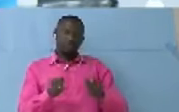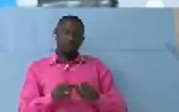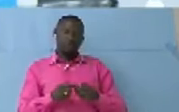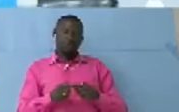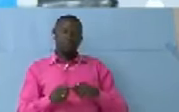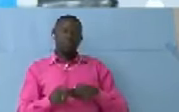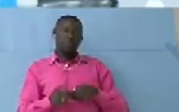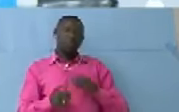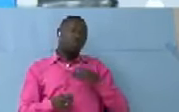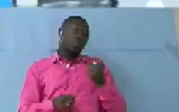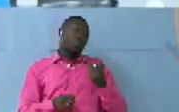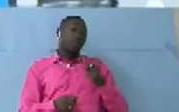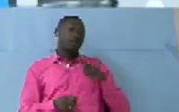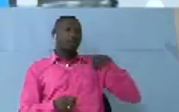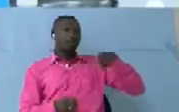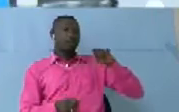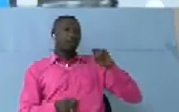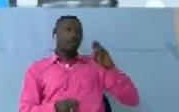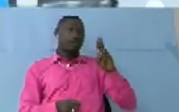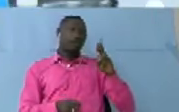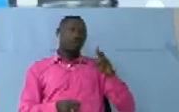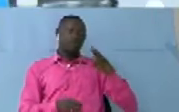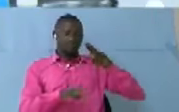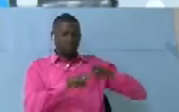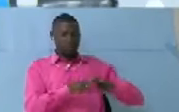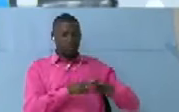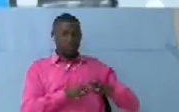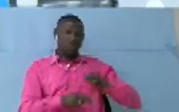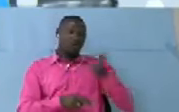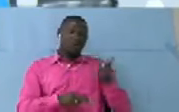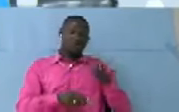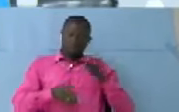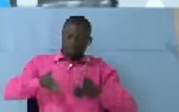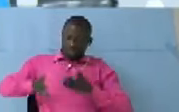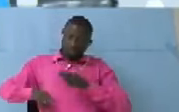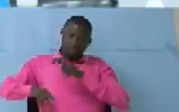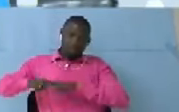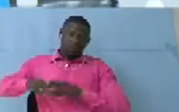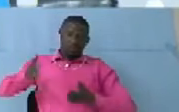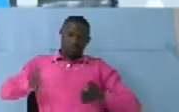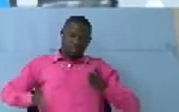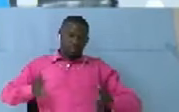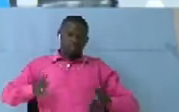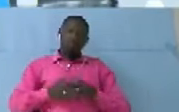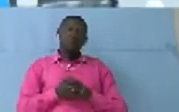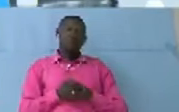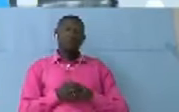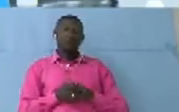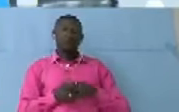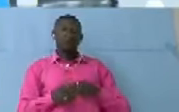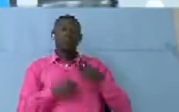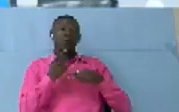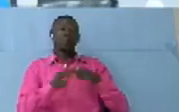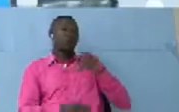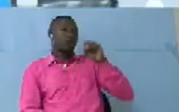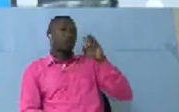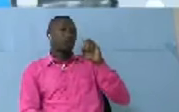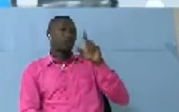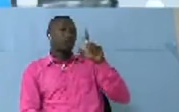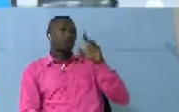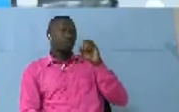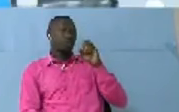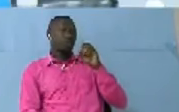para dos sitajan. And a paramilitary was sitting on either side of us. So, solo sande. So, solo sande. You will